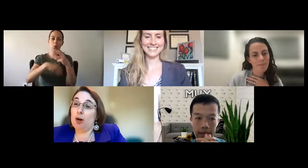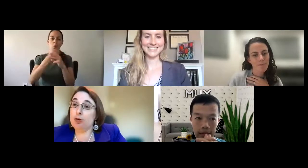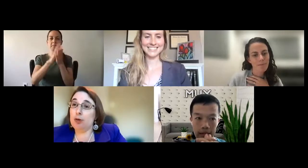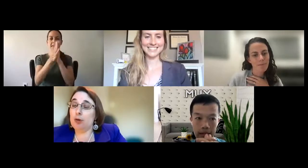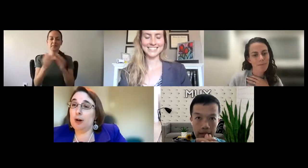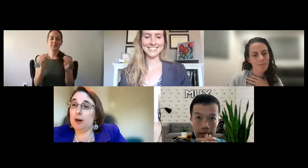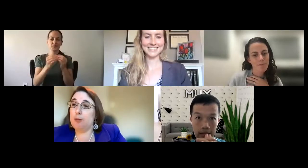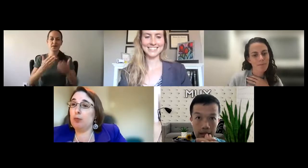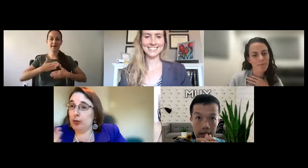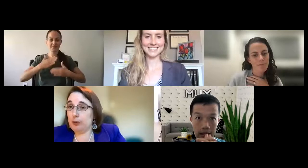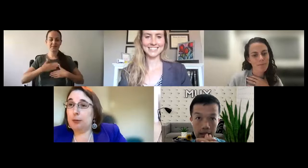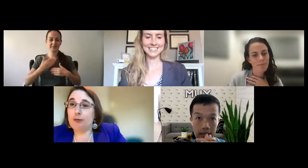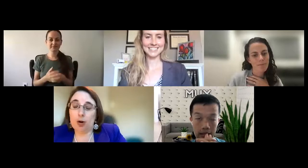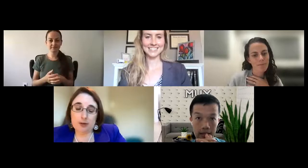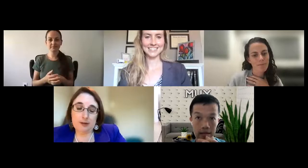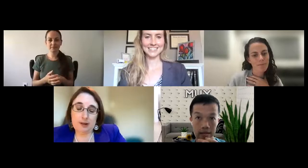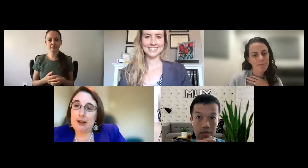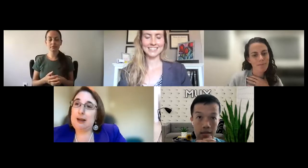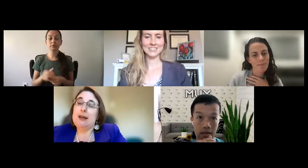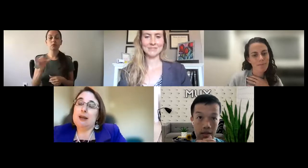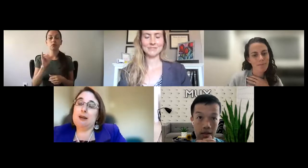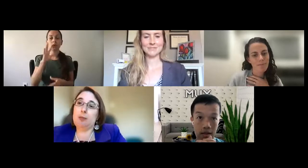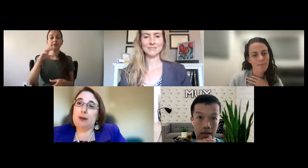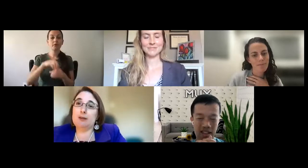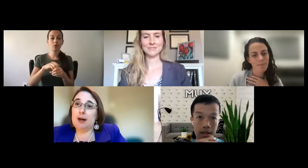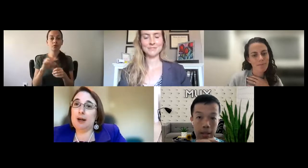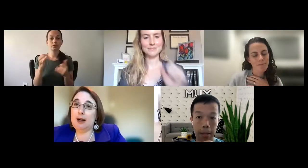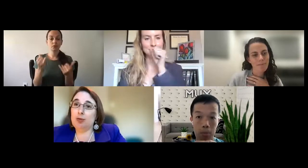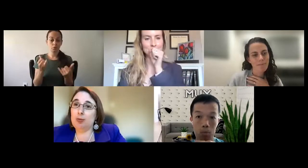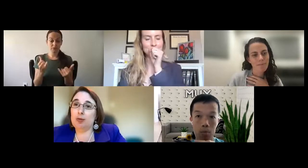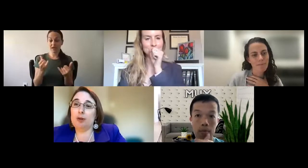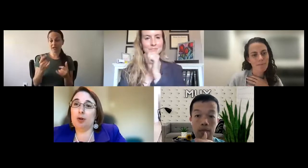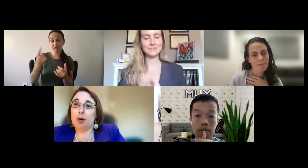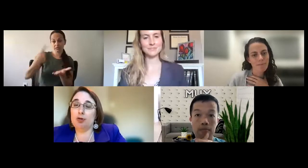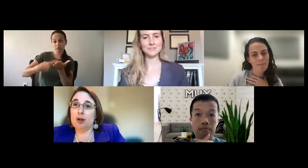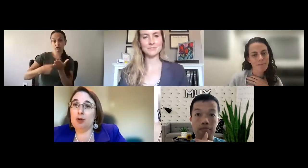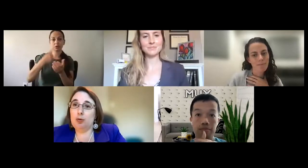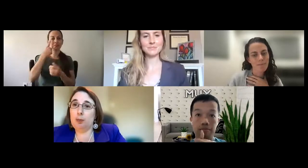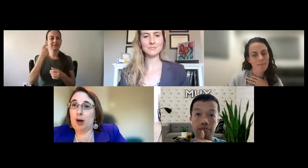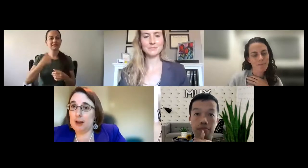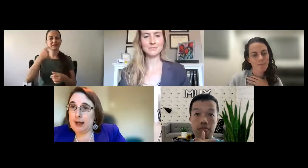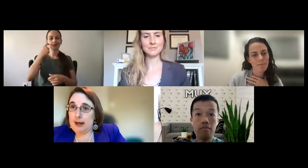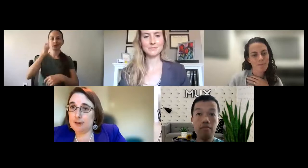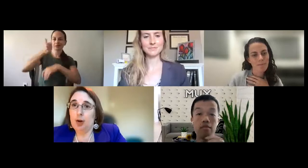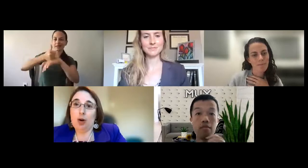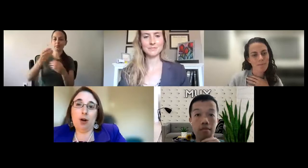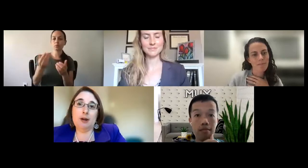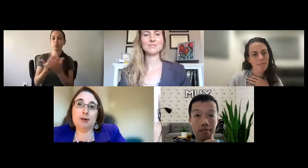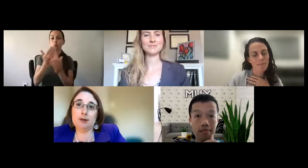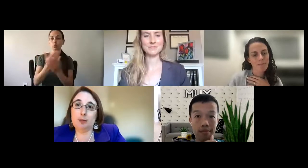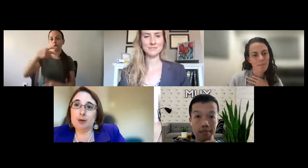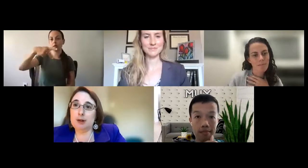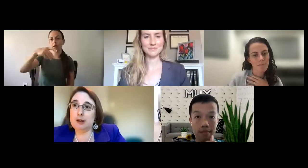I also, the reason why I'm involved in today is because I have just recently launched a new podcast